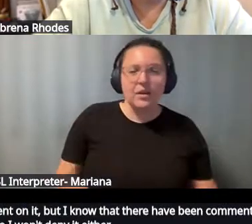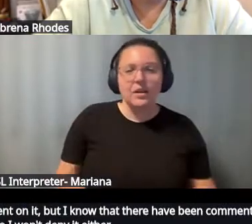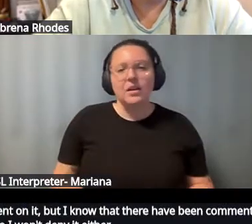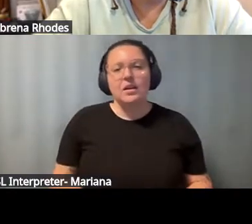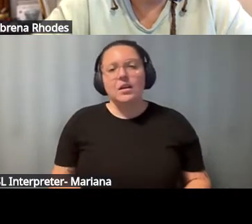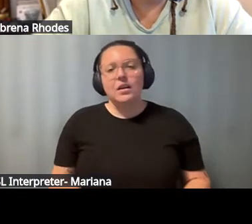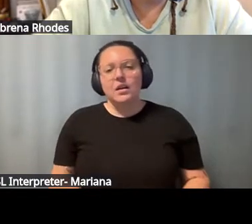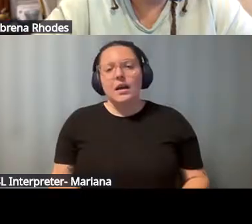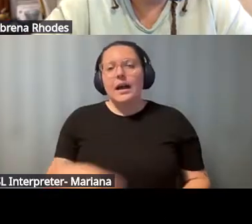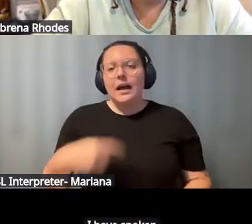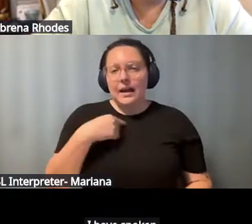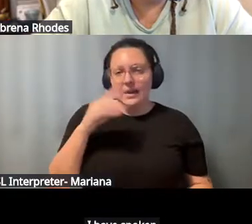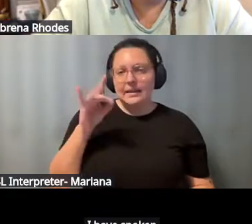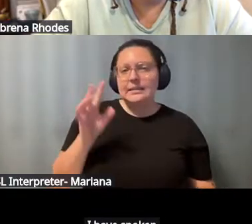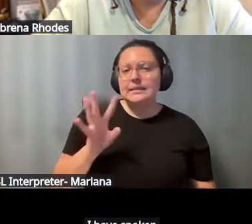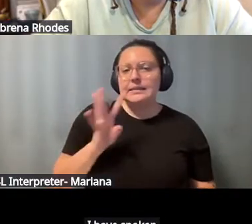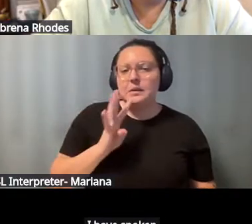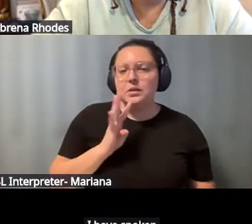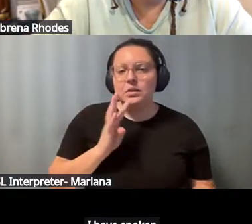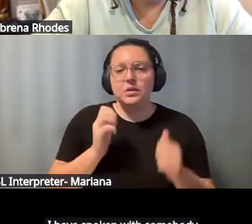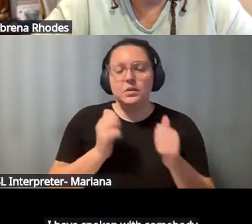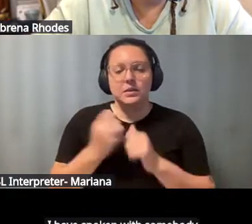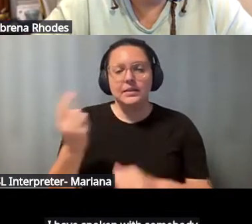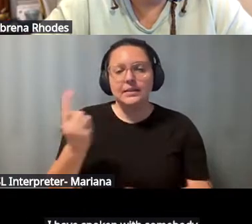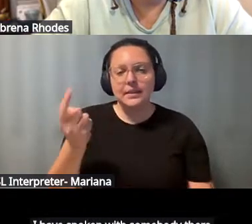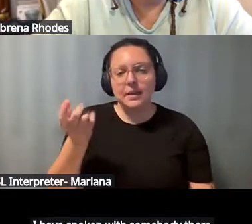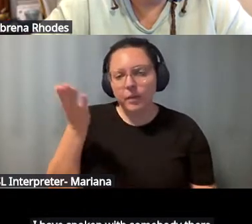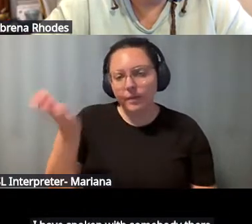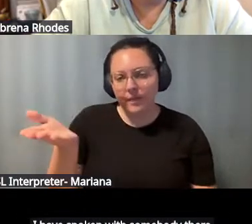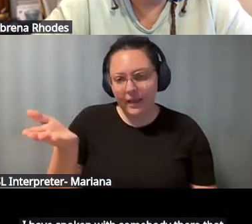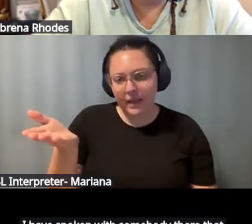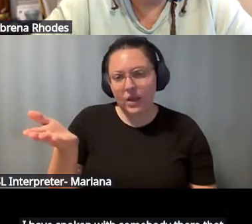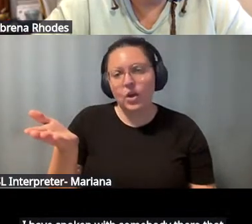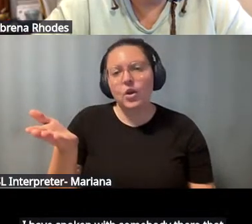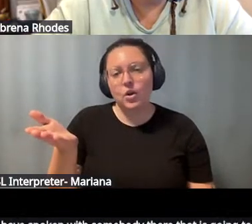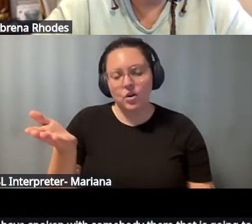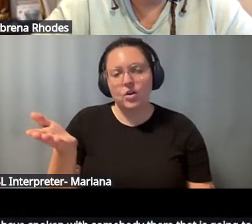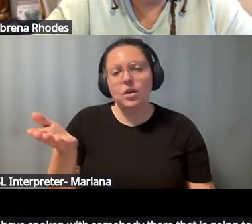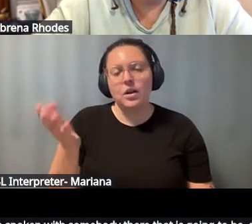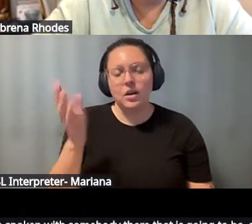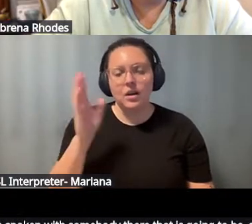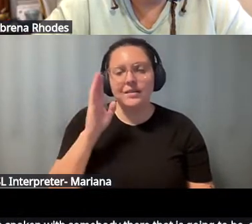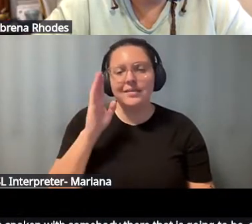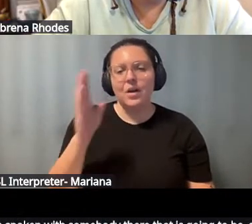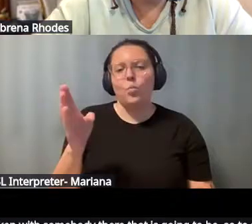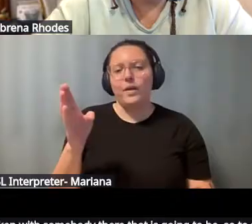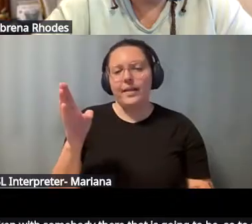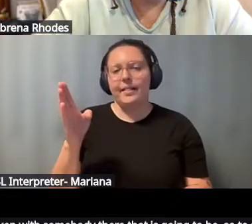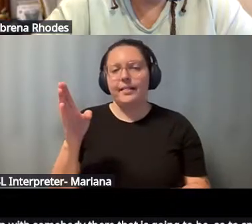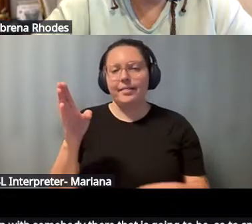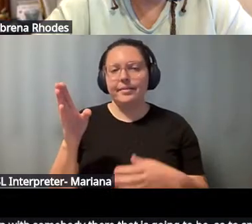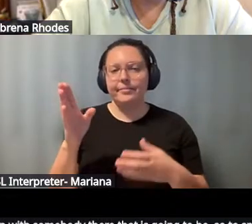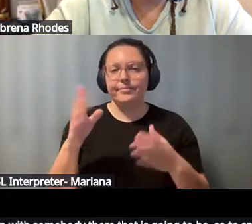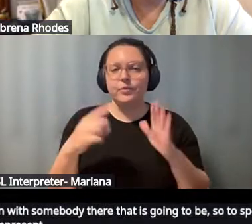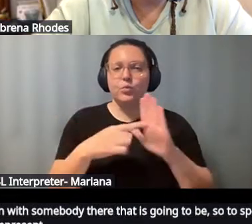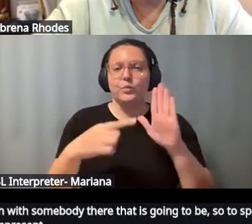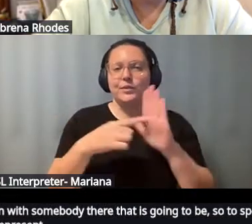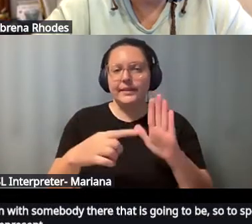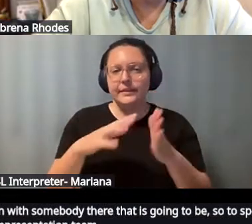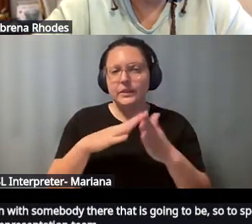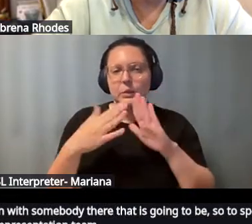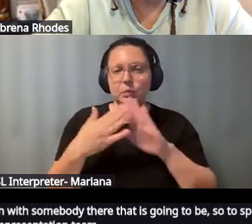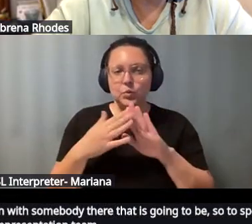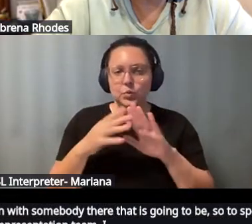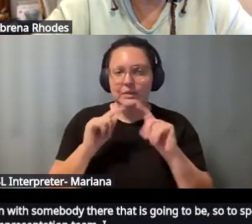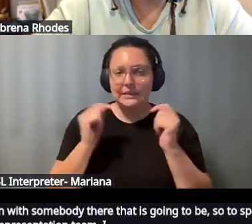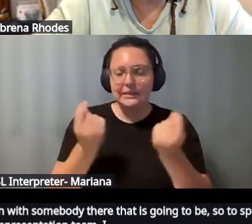I have spoken with somebody there that is going to be, so to speak, on the community representation team. I spoke with